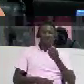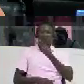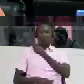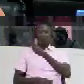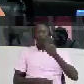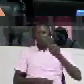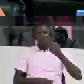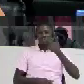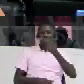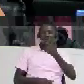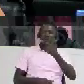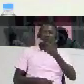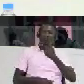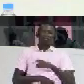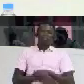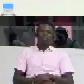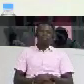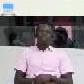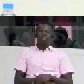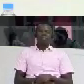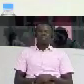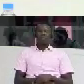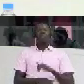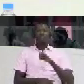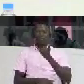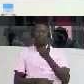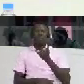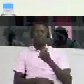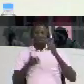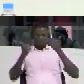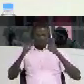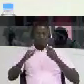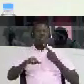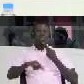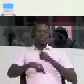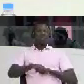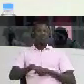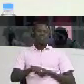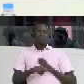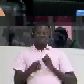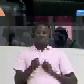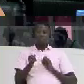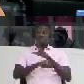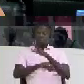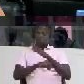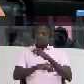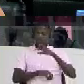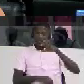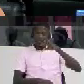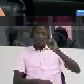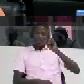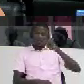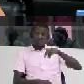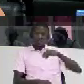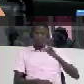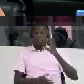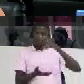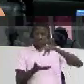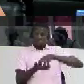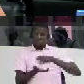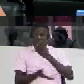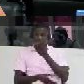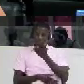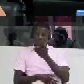diggante 2006 ak 2007 la woon. Wow. Yes. You were posted as RSM in Banjul. Ci lañ